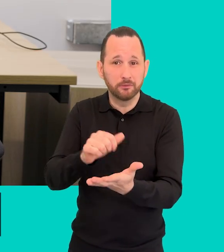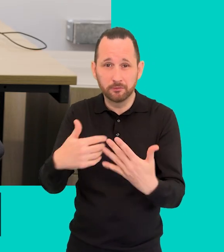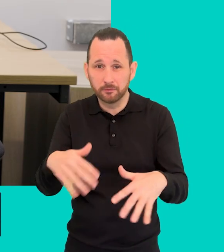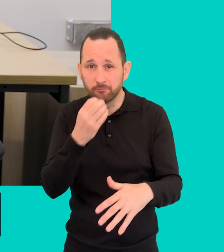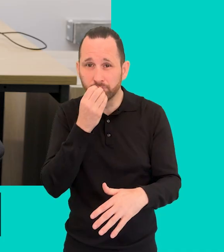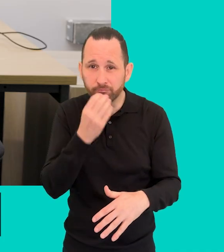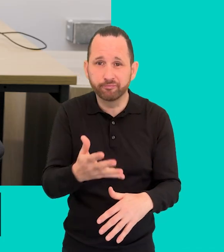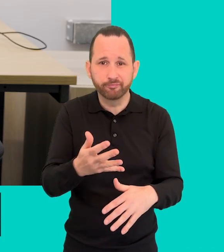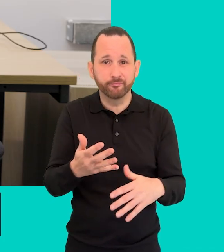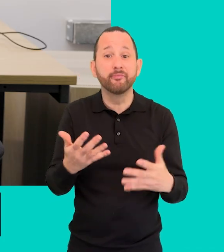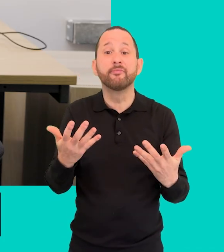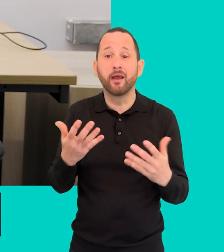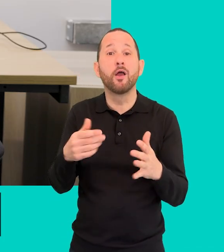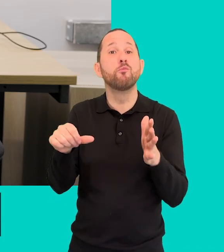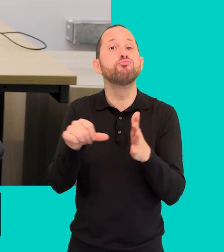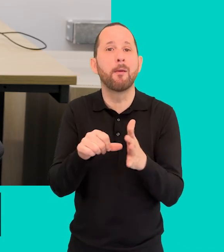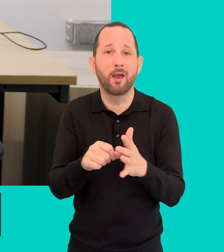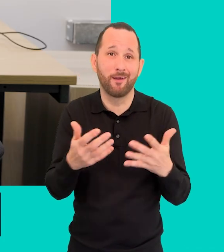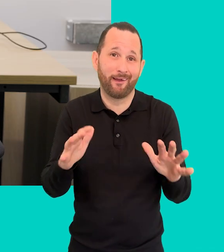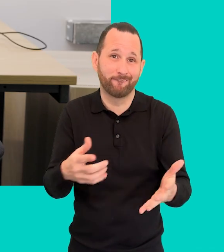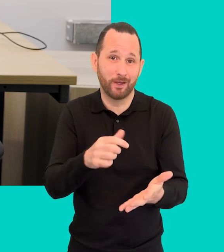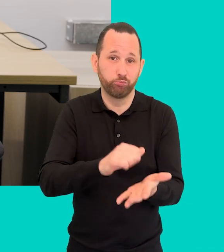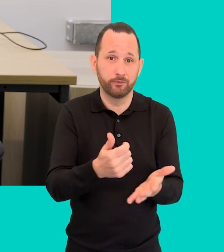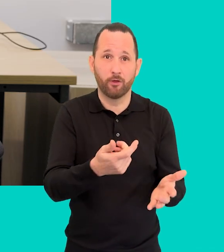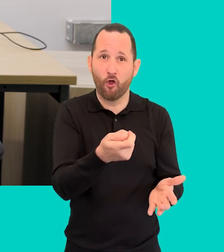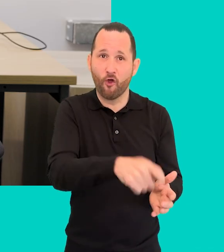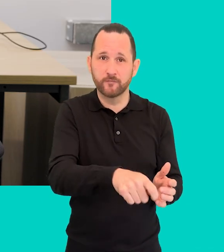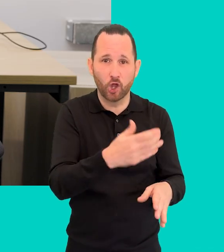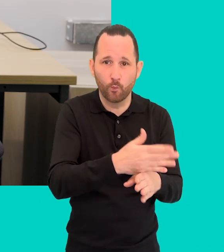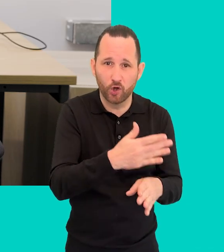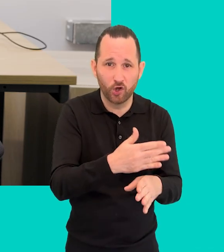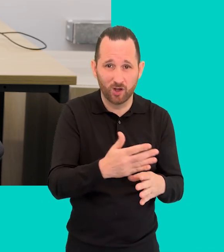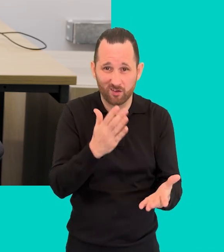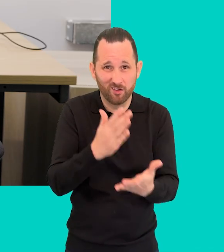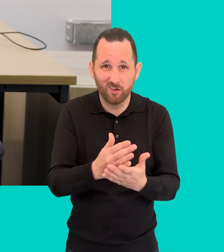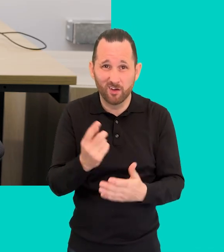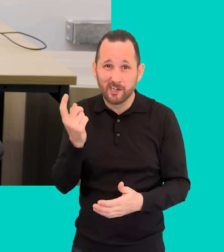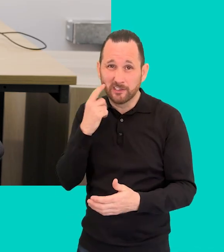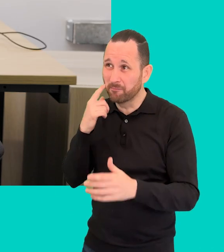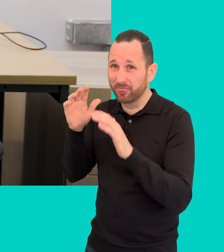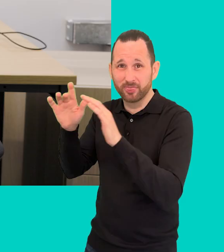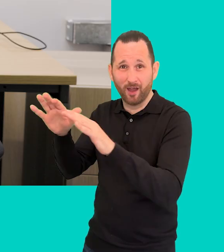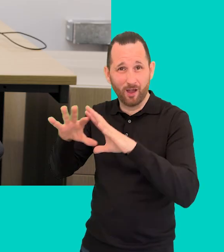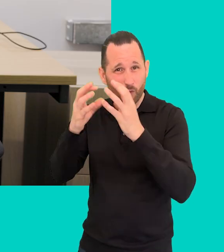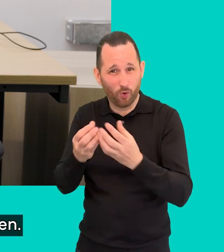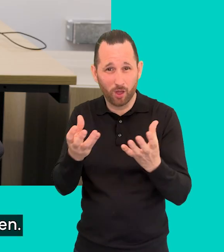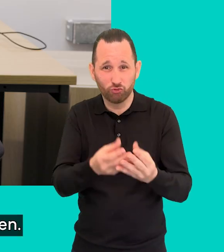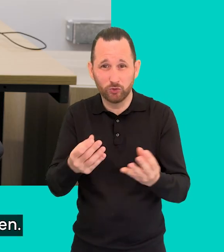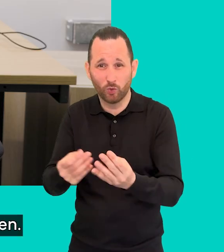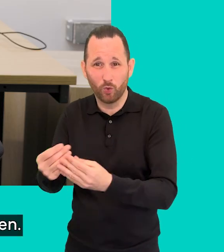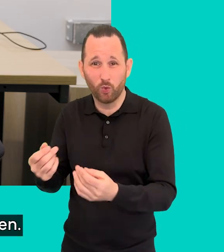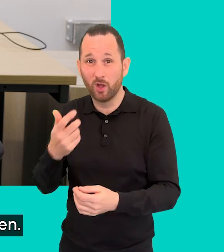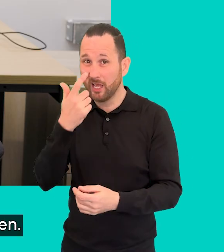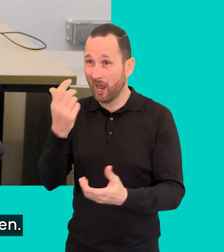where you don't necessarily have access to printing off resources, you don't need to have the paper resources. You can bring